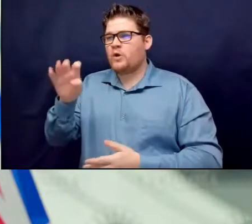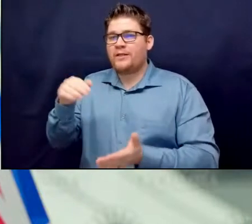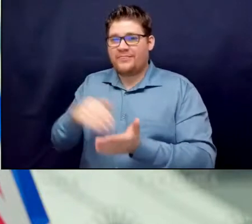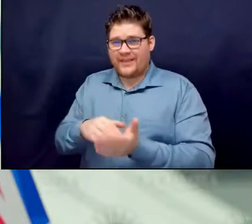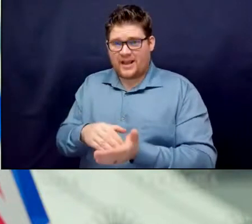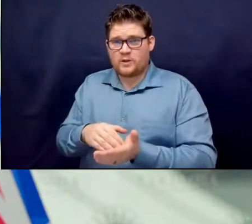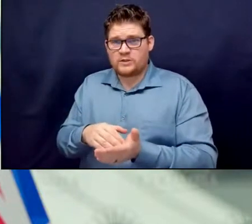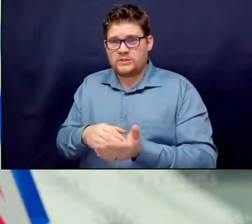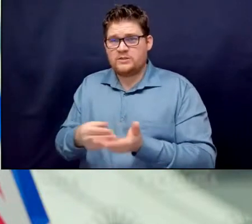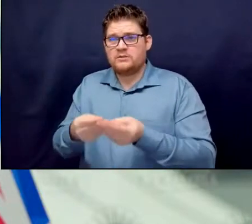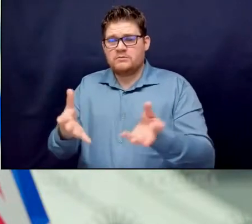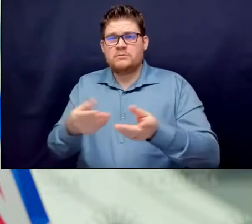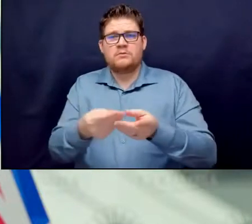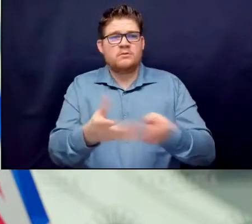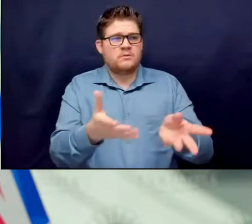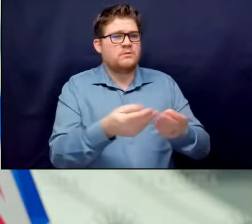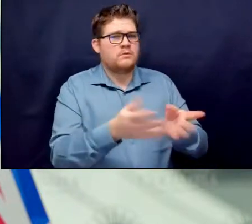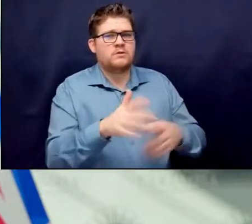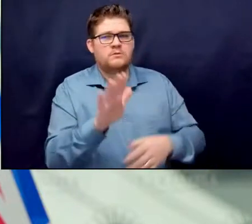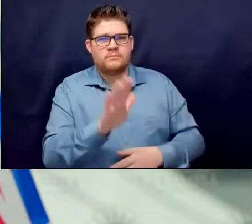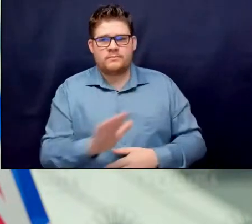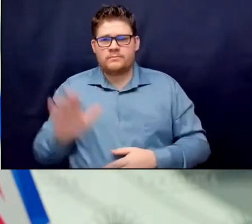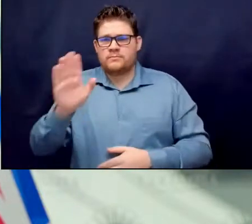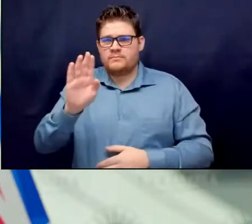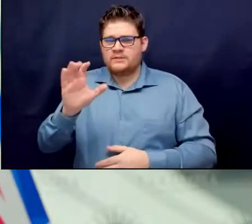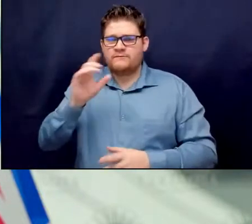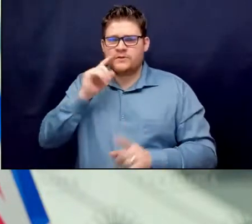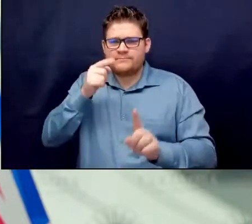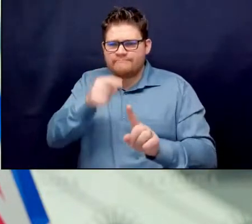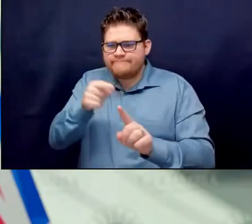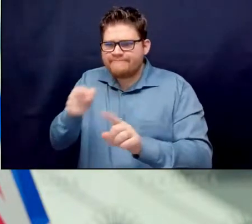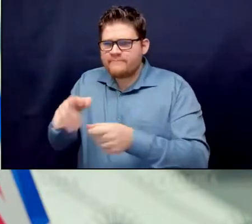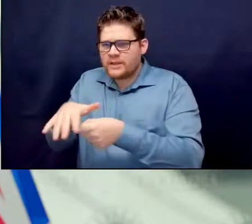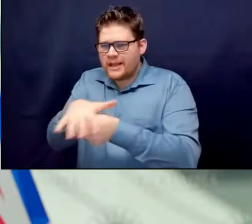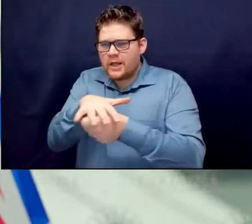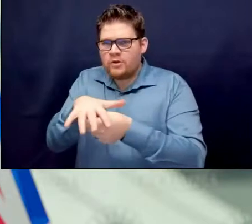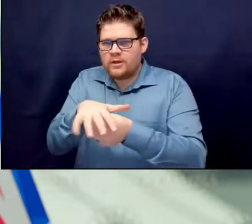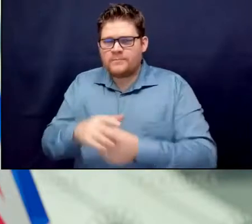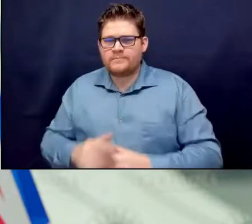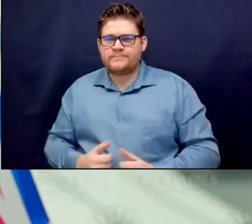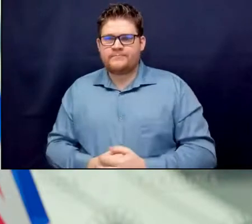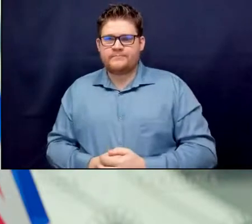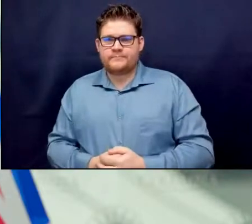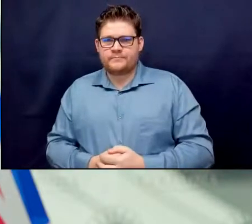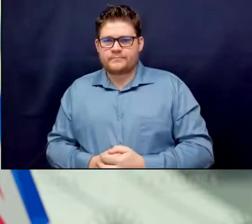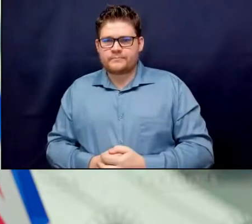3,430,400 of these tests to key strategic areas. That leaves a current inventory of